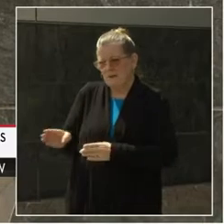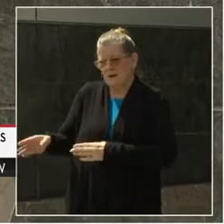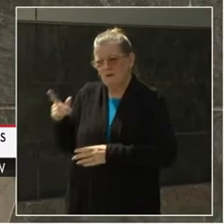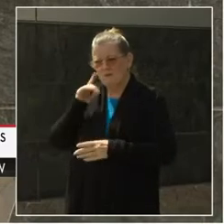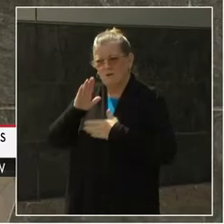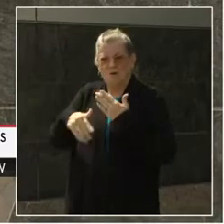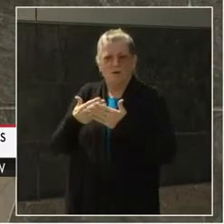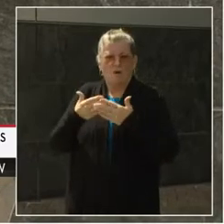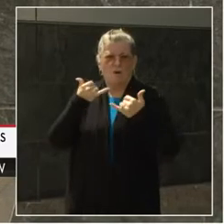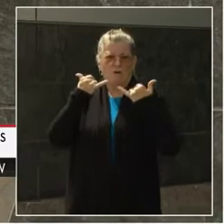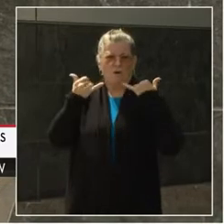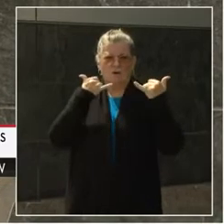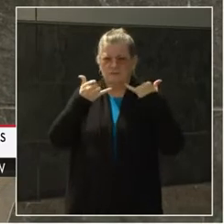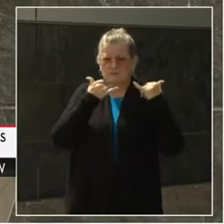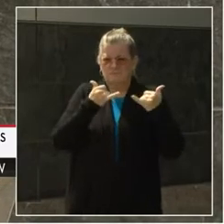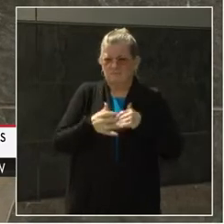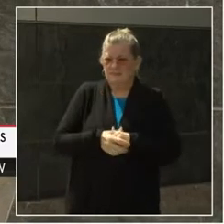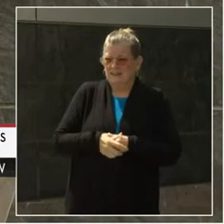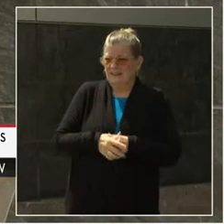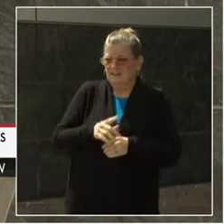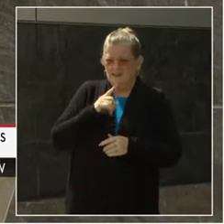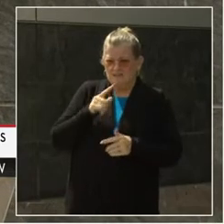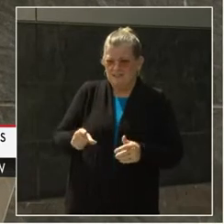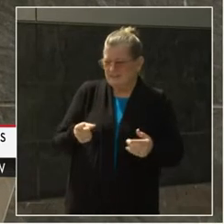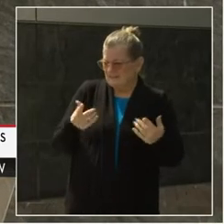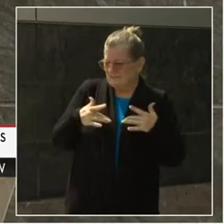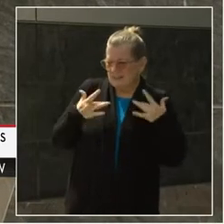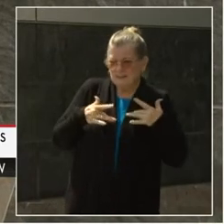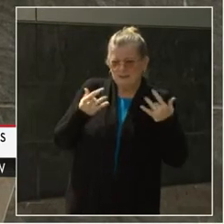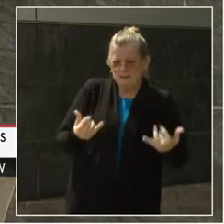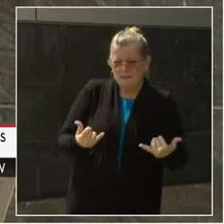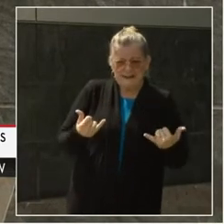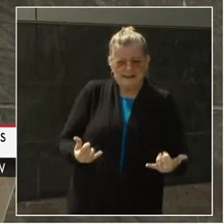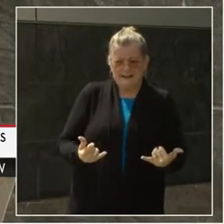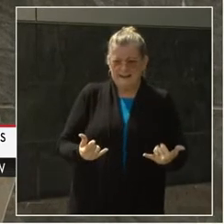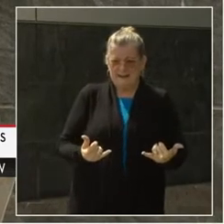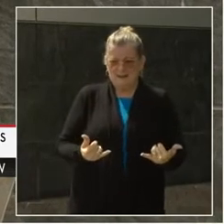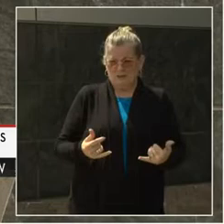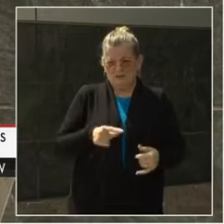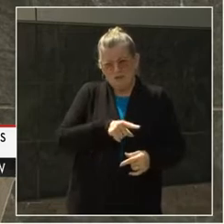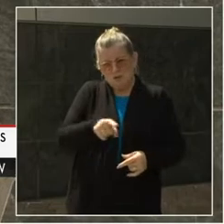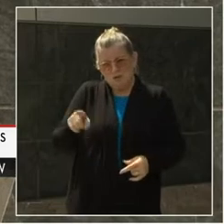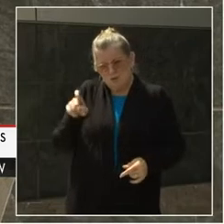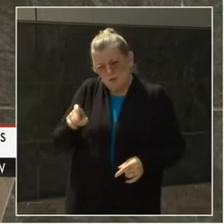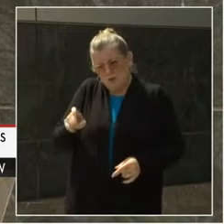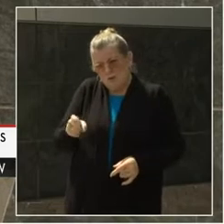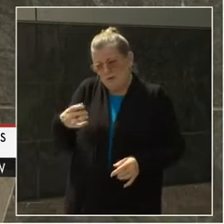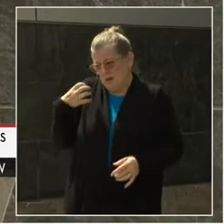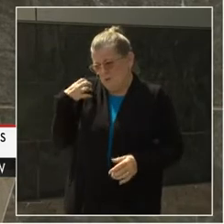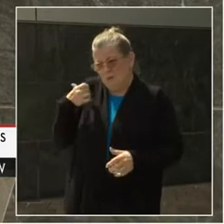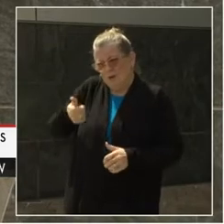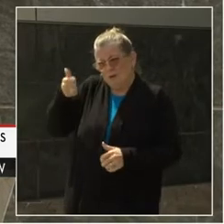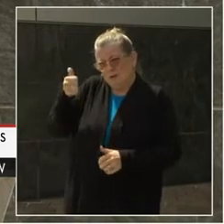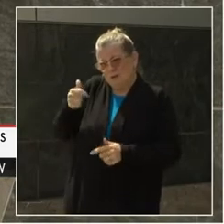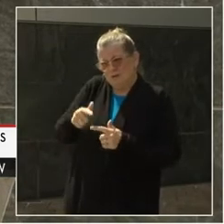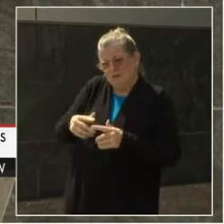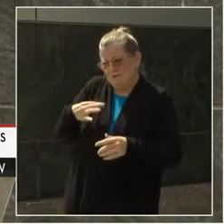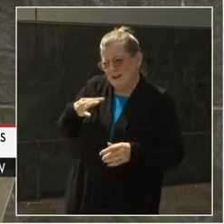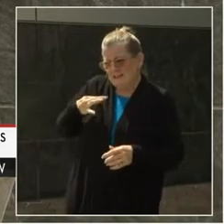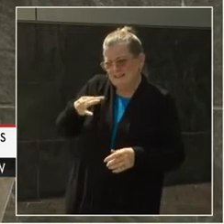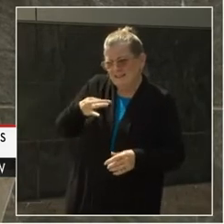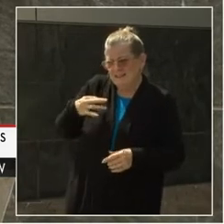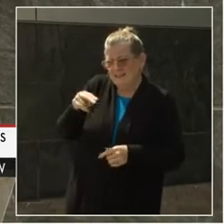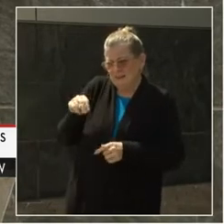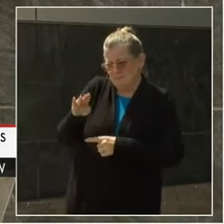Actually, on the event today, you need employers. That's correct. To step forward. NBC4 is yes. eligible.